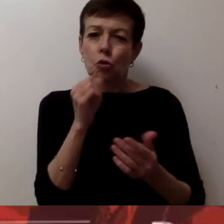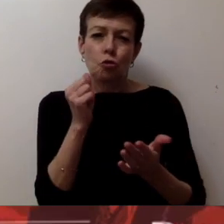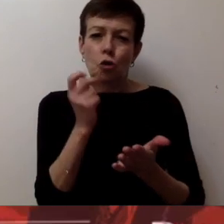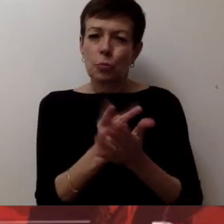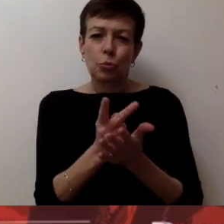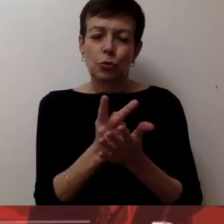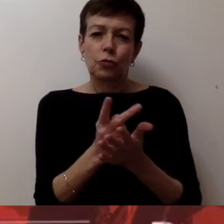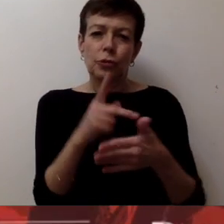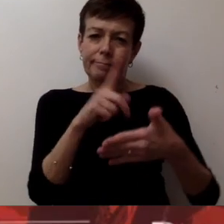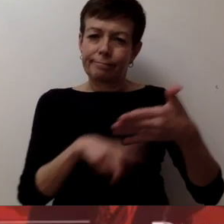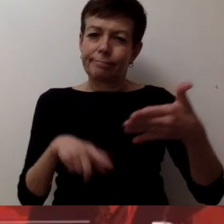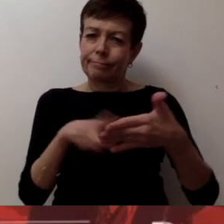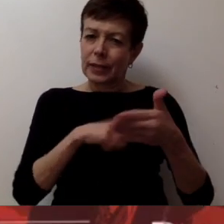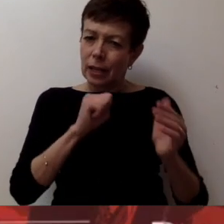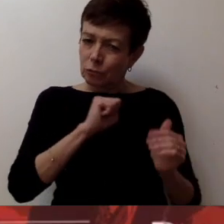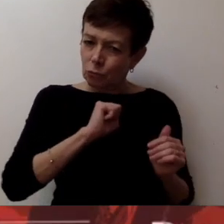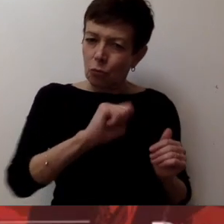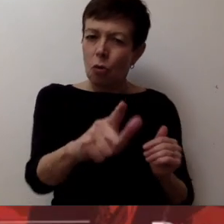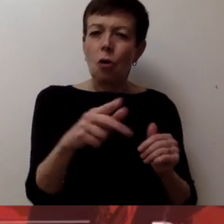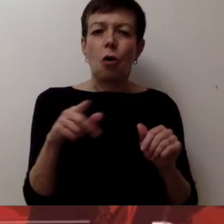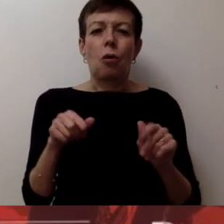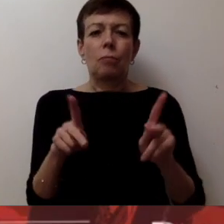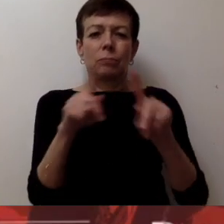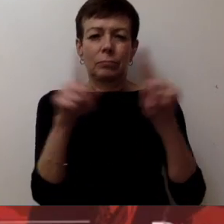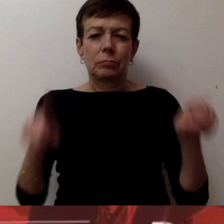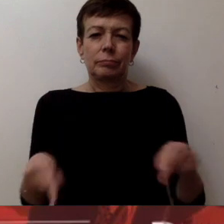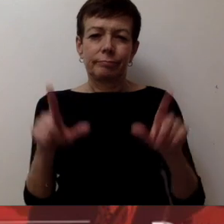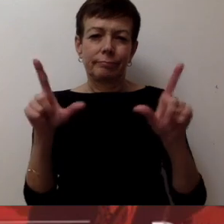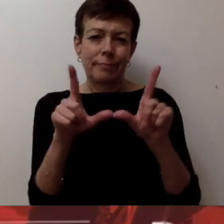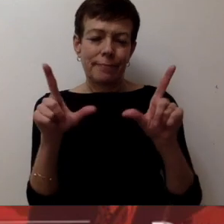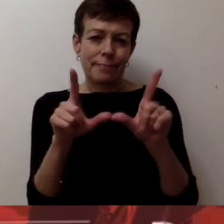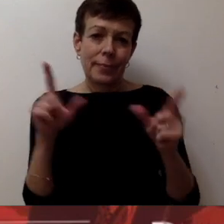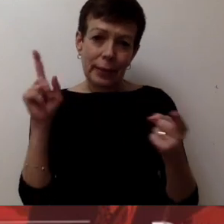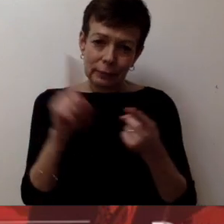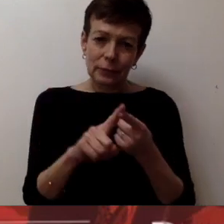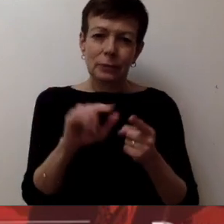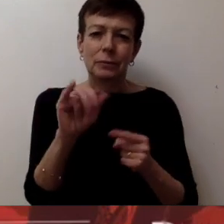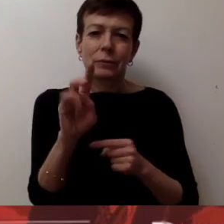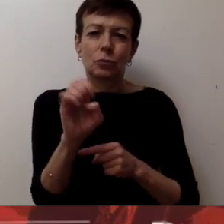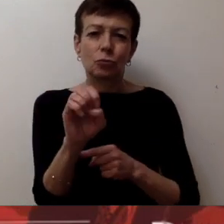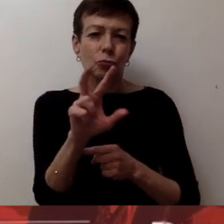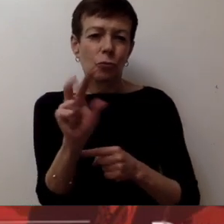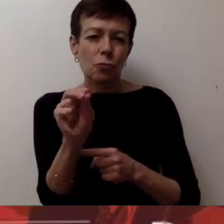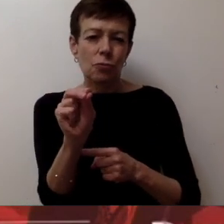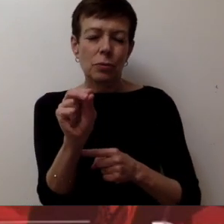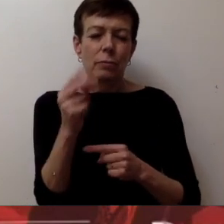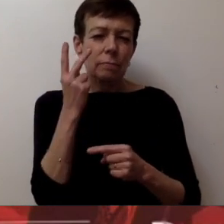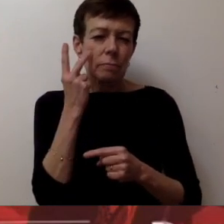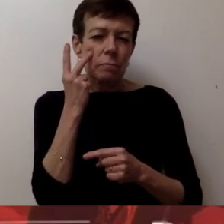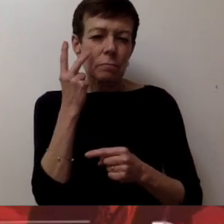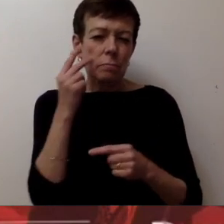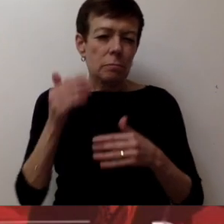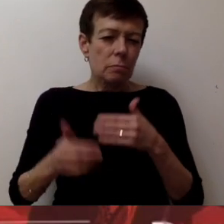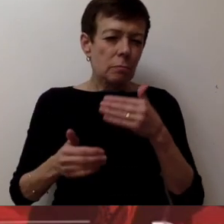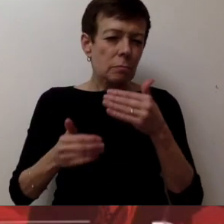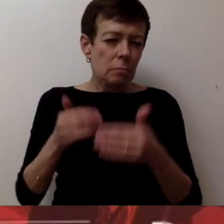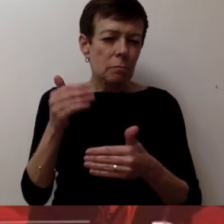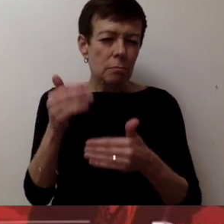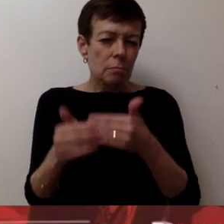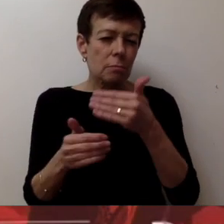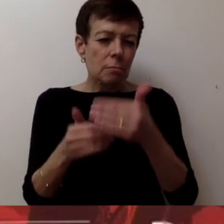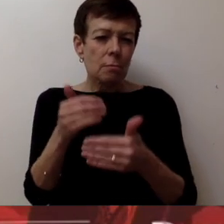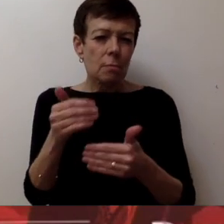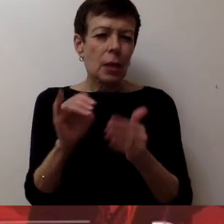any special event permits for events occurring before June 30th, and we will be continually reevaluating moving forward